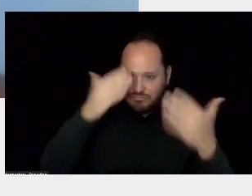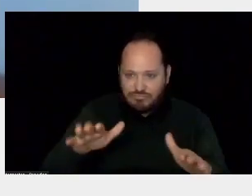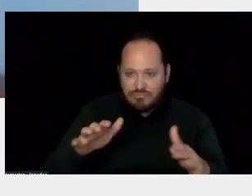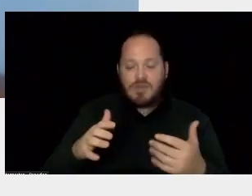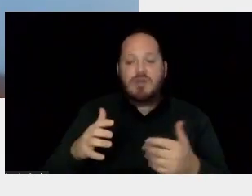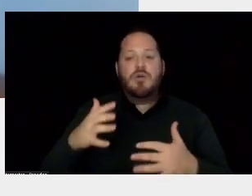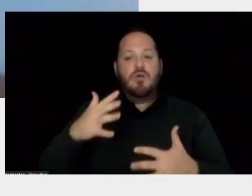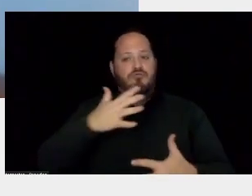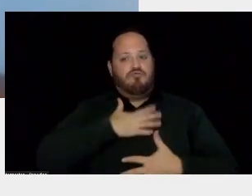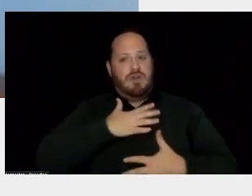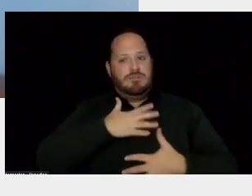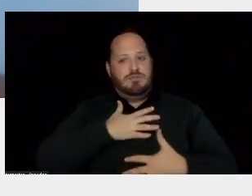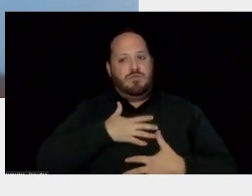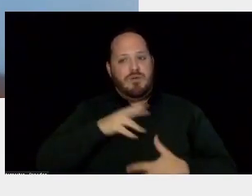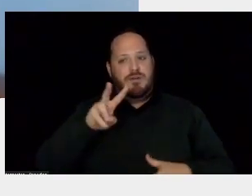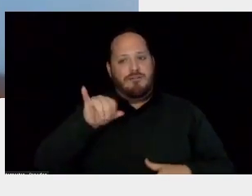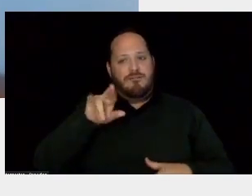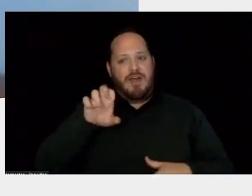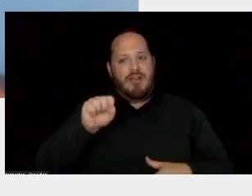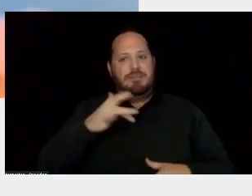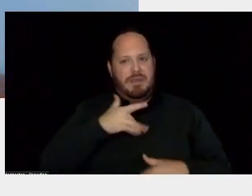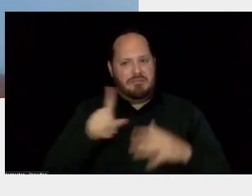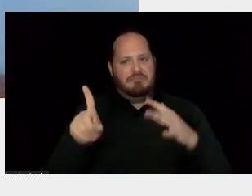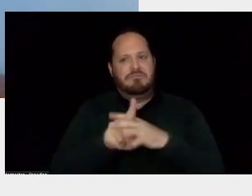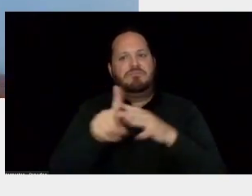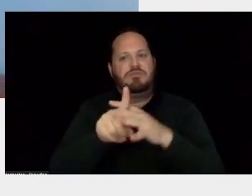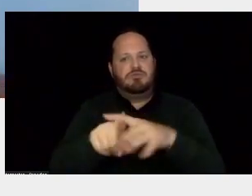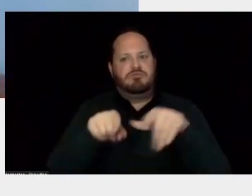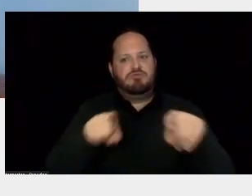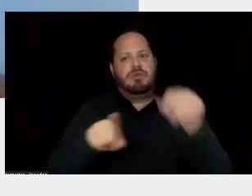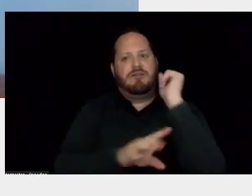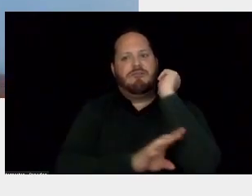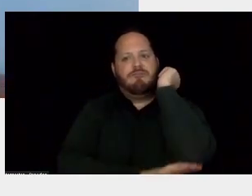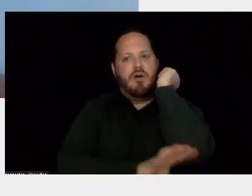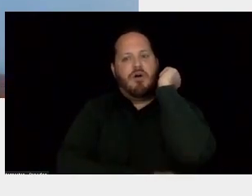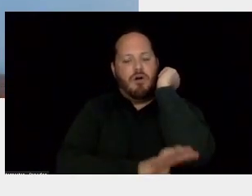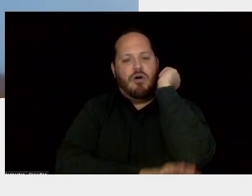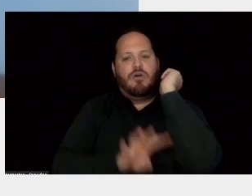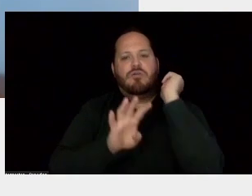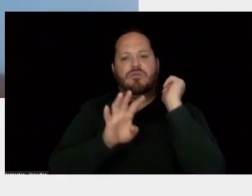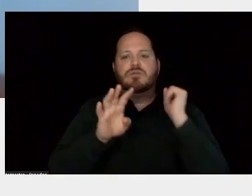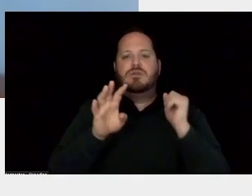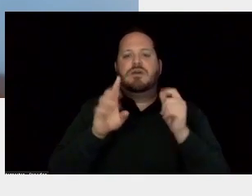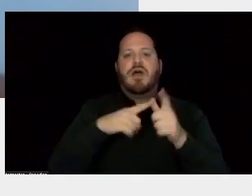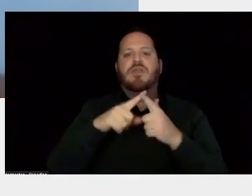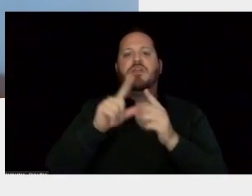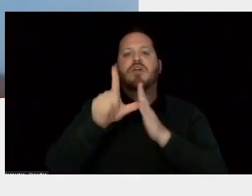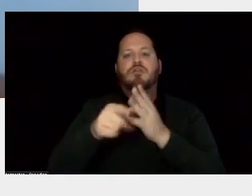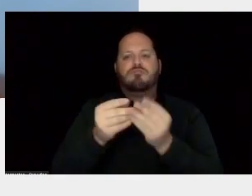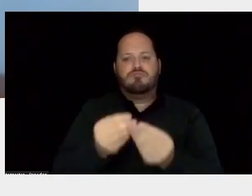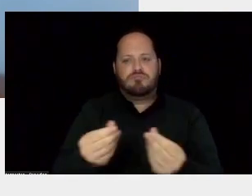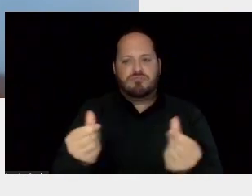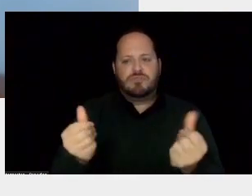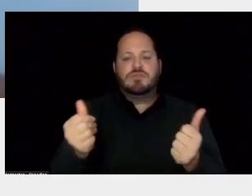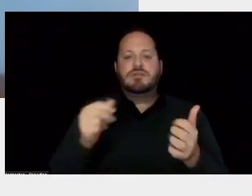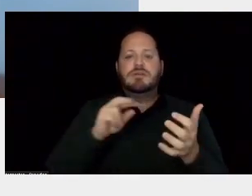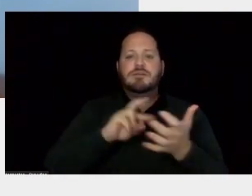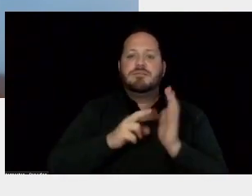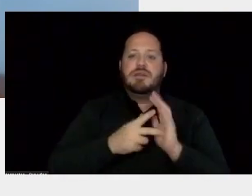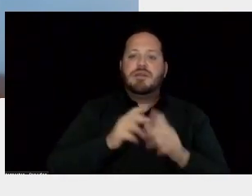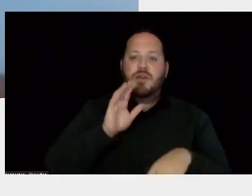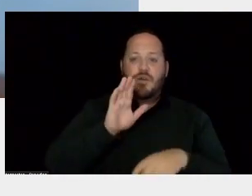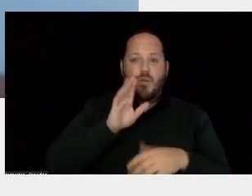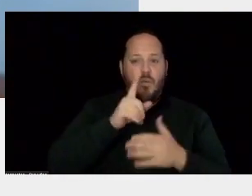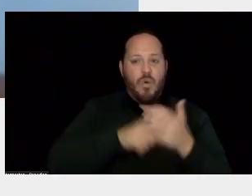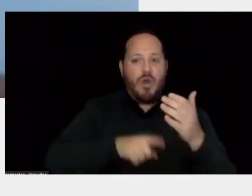it's very likely that could happen with COVID-19. So these habits you're adopting now should be habits you keep in place for the long